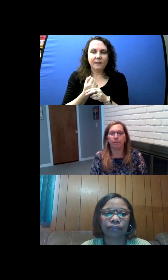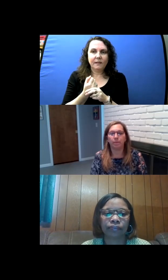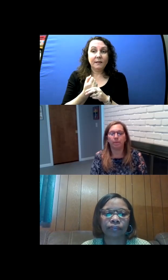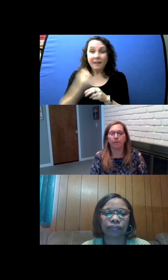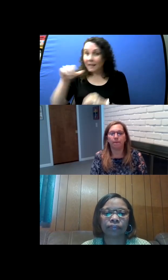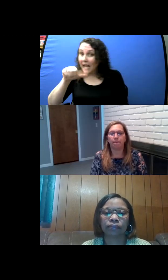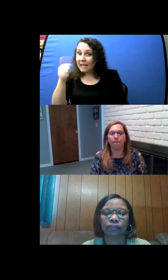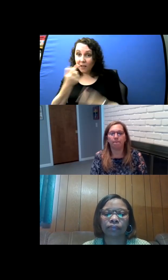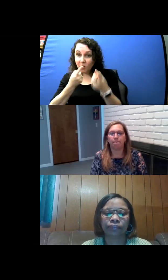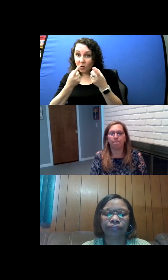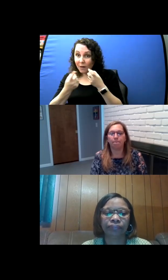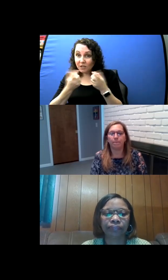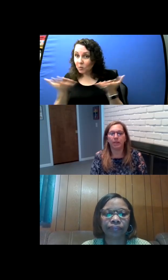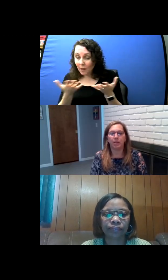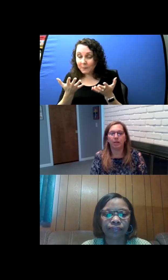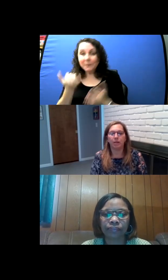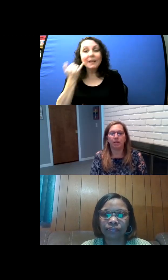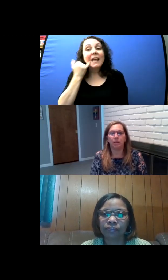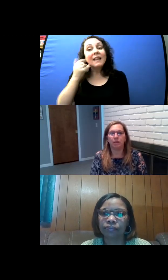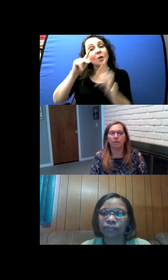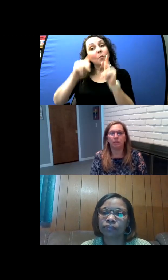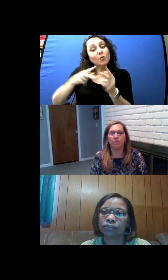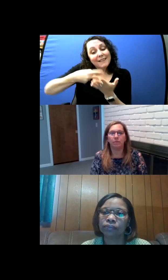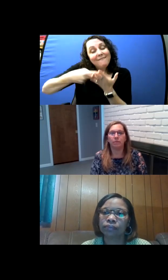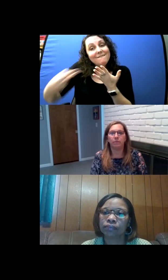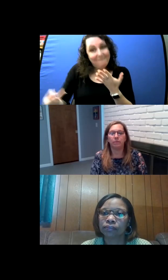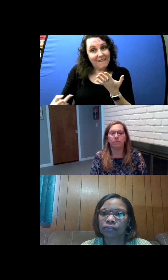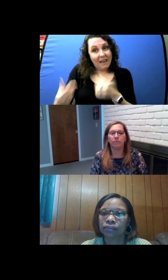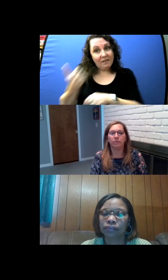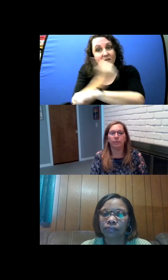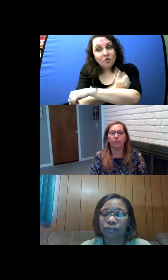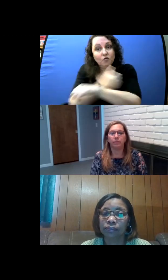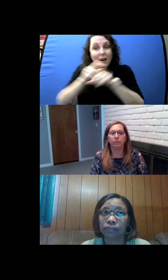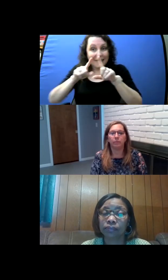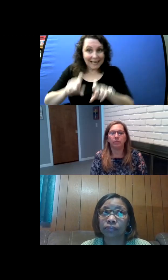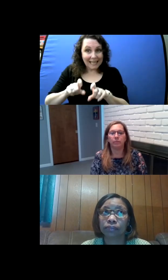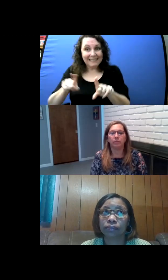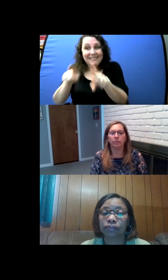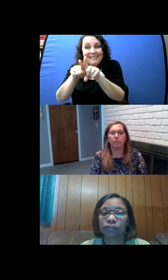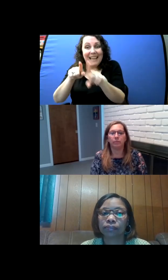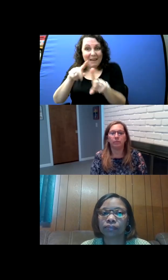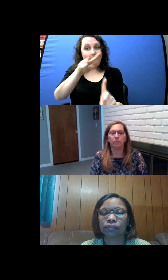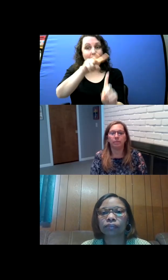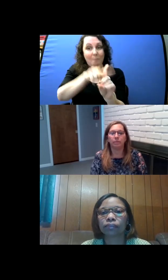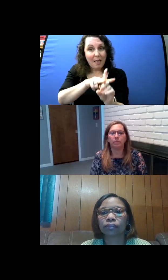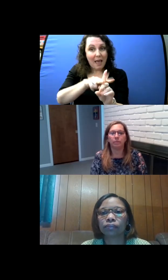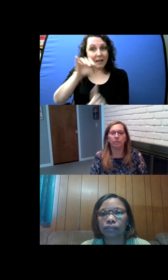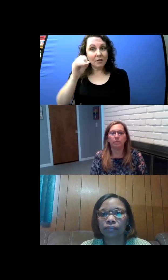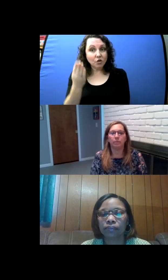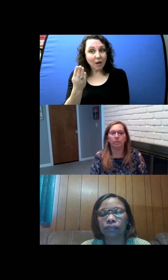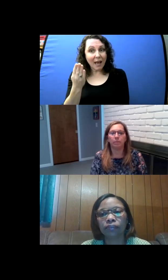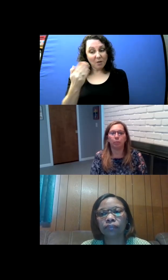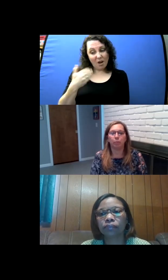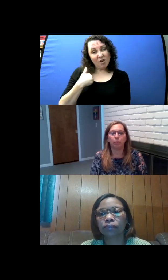Another question is, if a person fails a drug test while applying for a job, is there like a database where